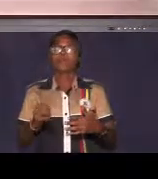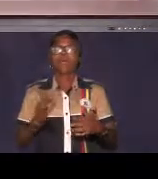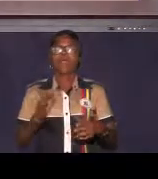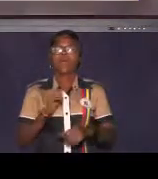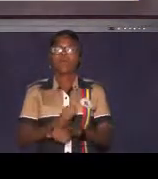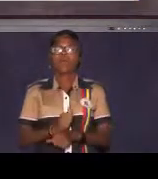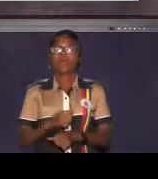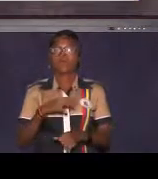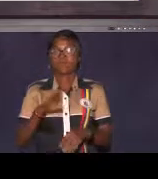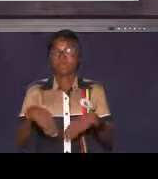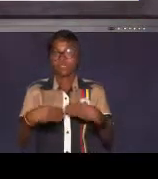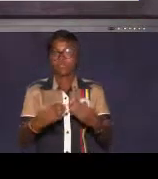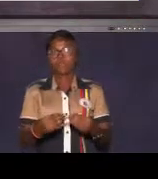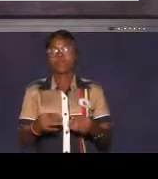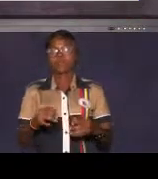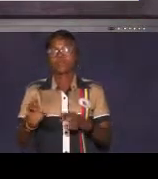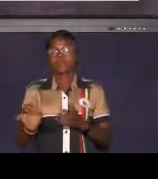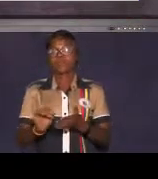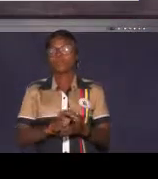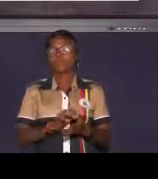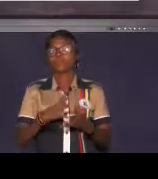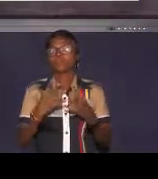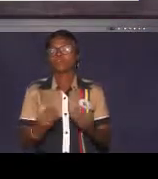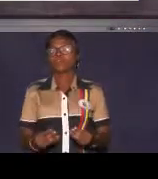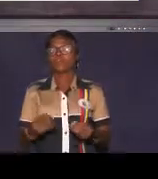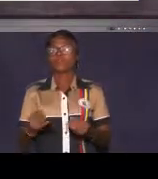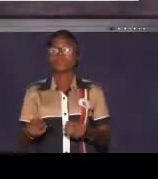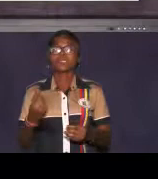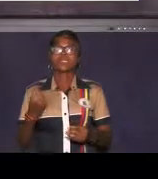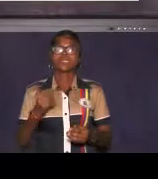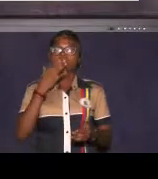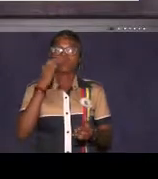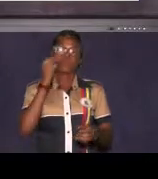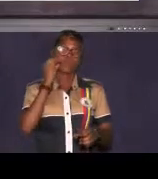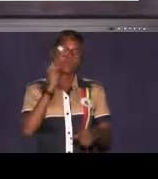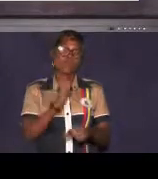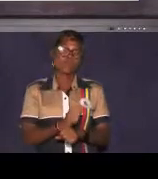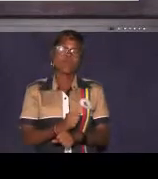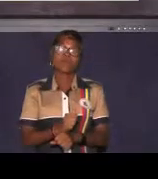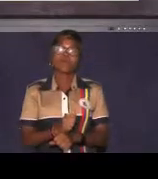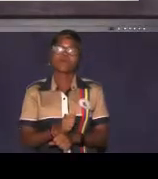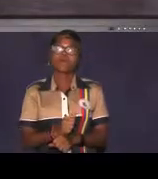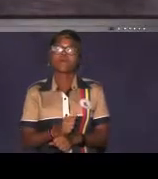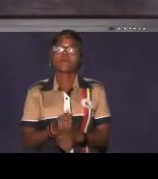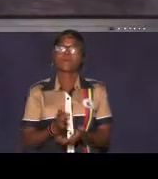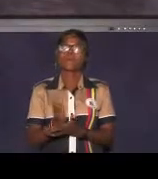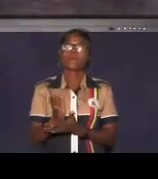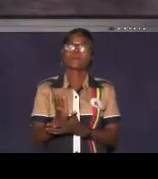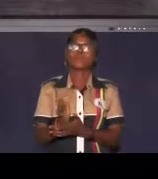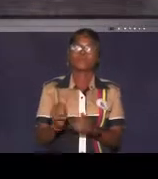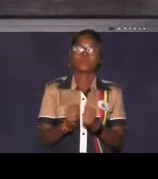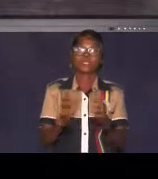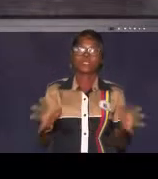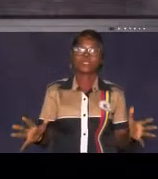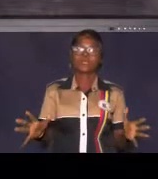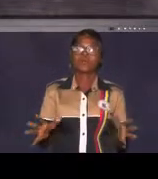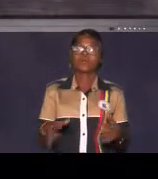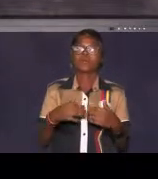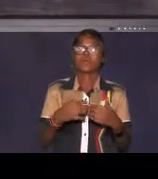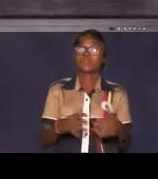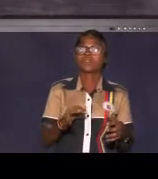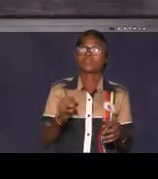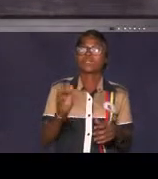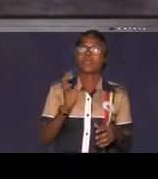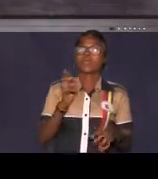that perimeter assignment that was given to you in the previous lesson. You will ask to find the perimeter of this shape. So without wasting much time,